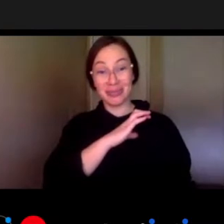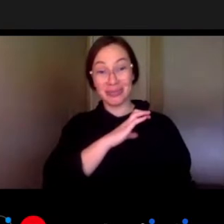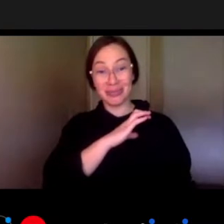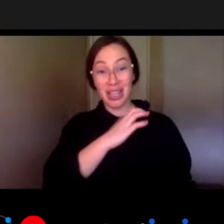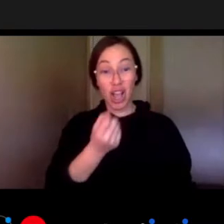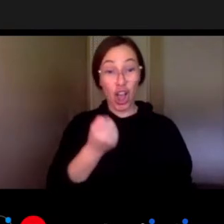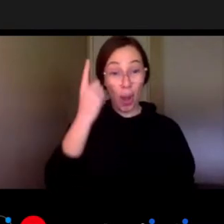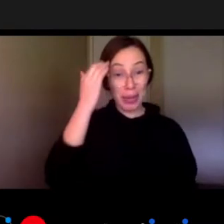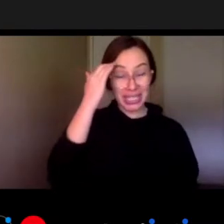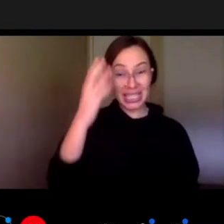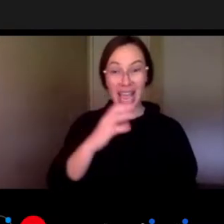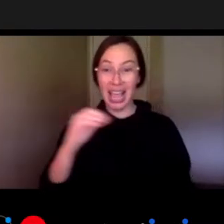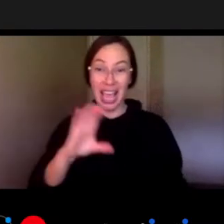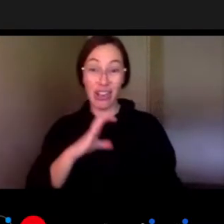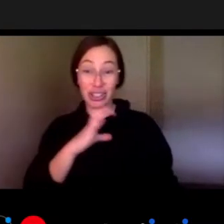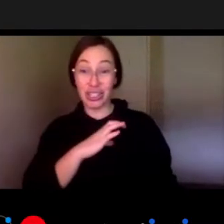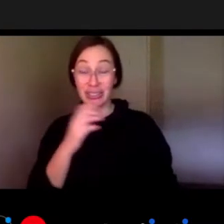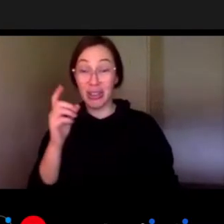people.